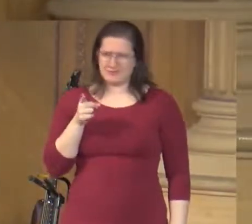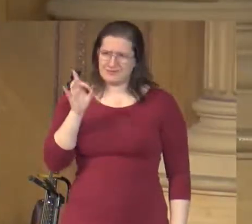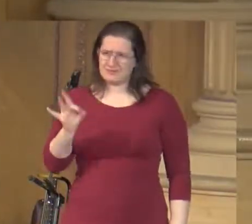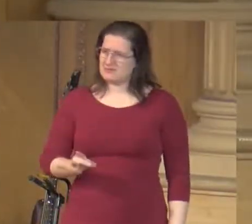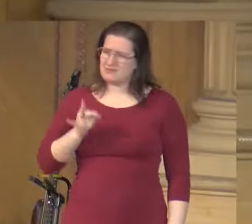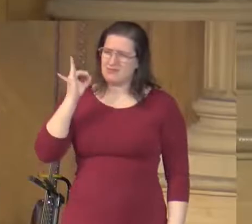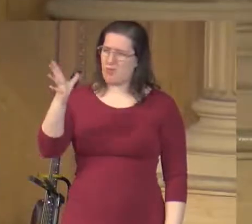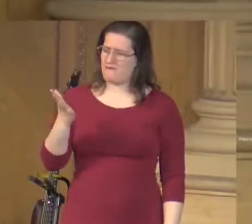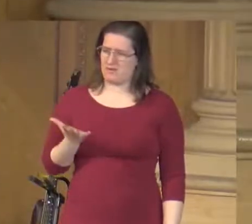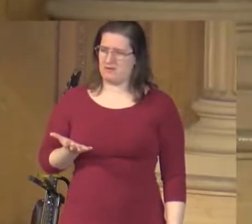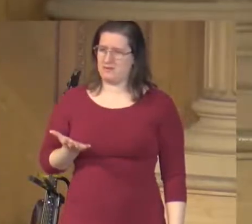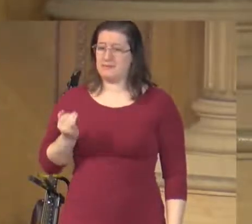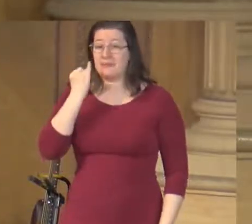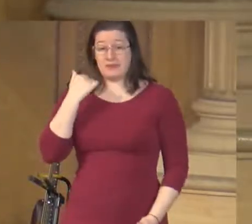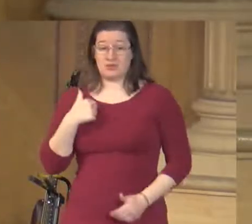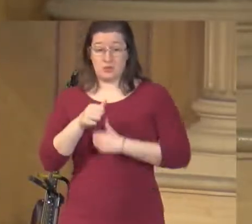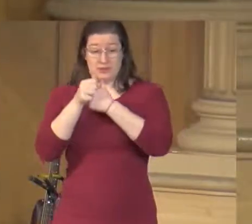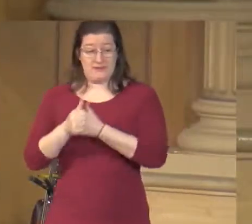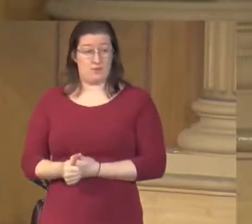then we should expect that there will be trials in our lives as well.